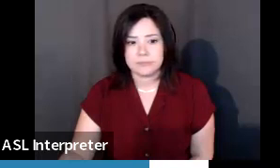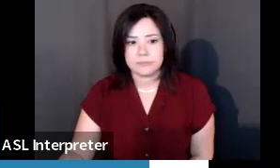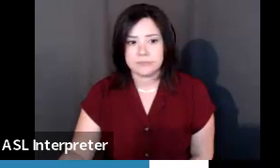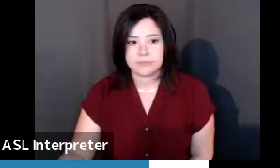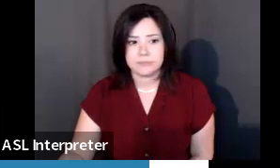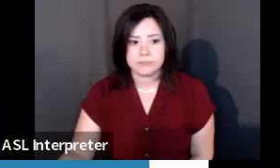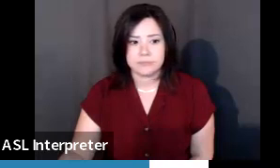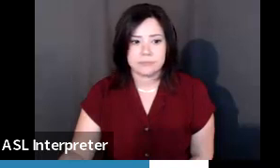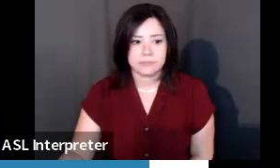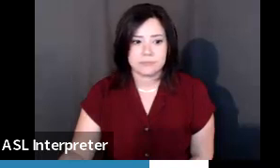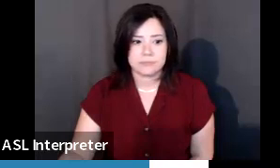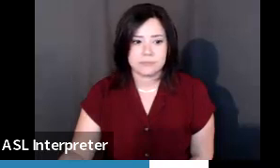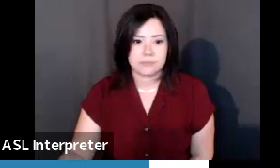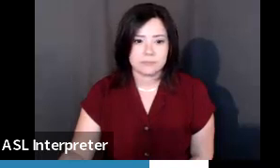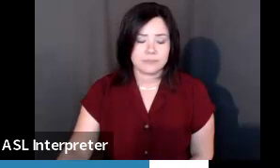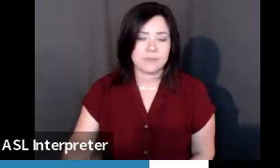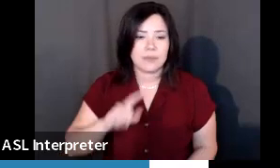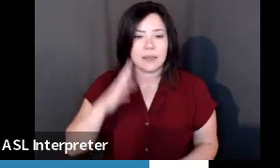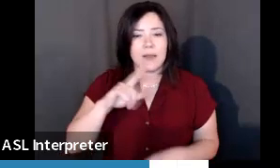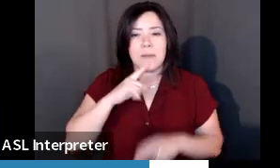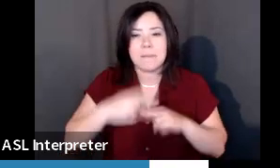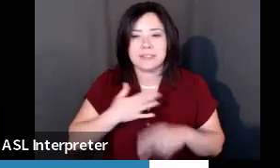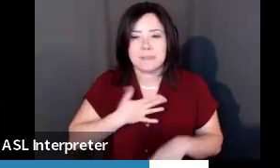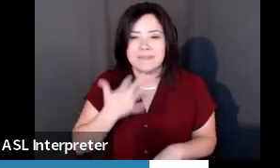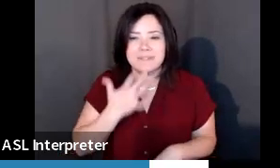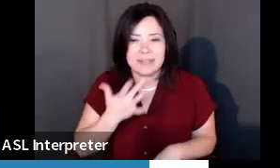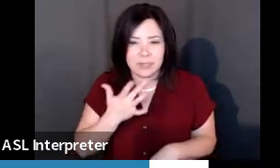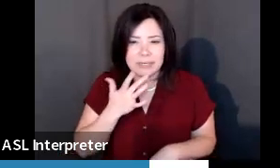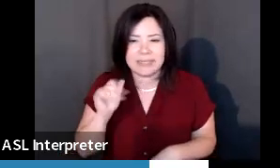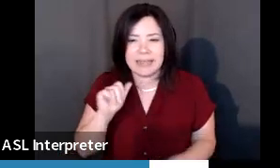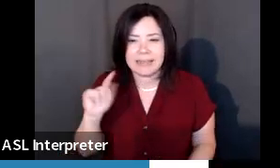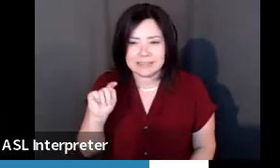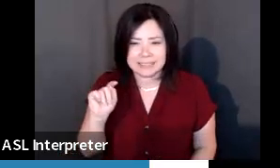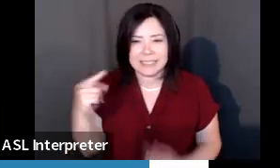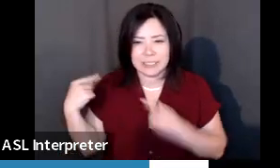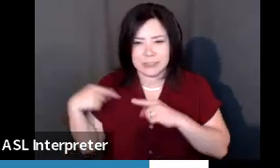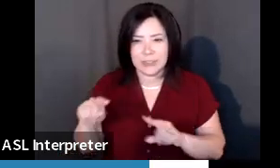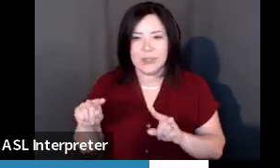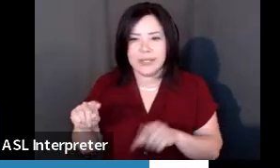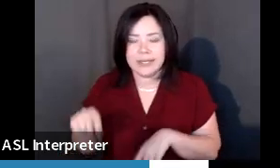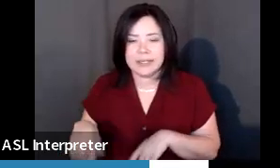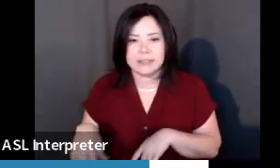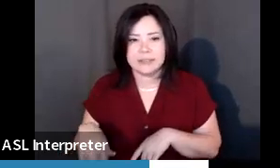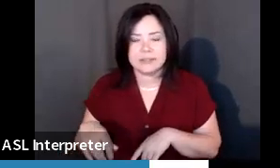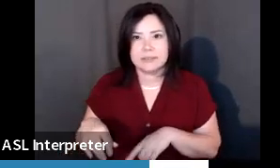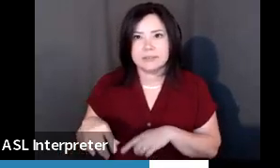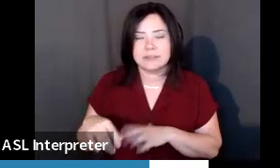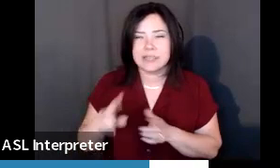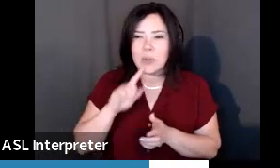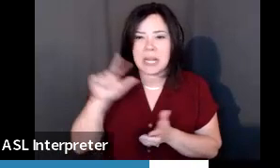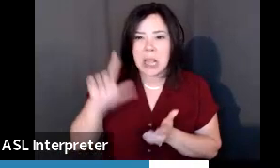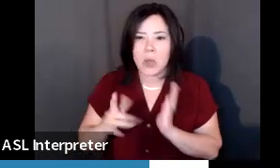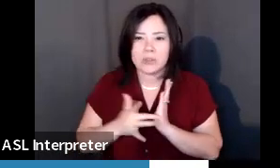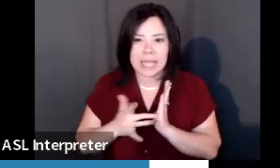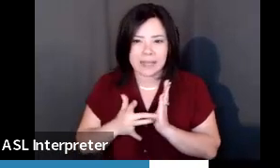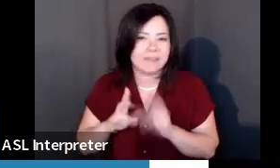I know I've mentioned my favorite pieces of AT throughout, thinking super low tech, of course, the do not